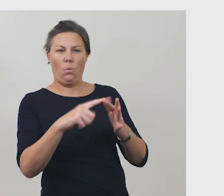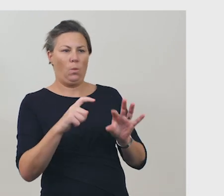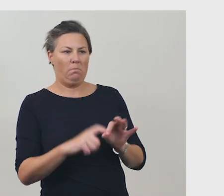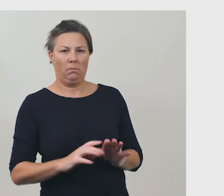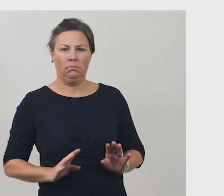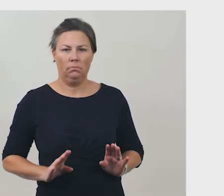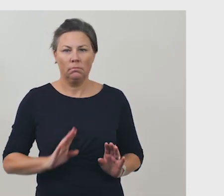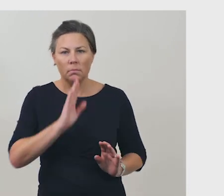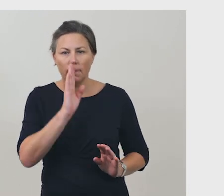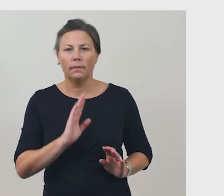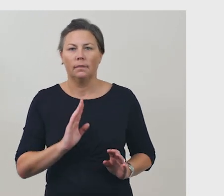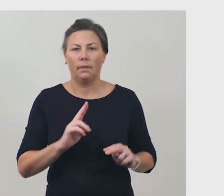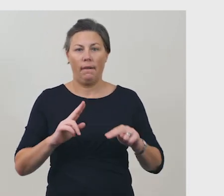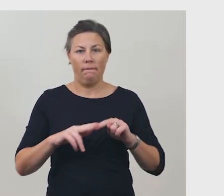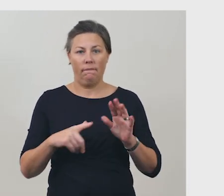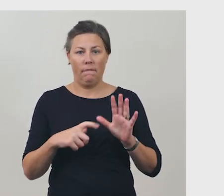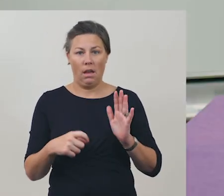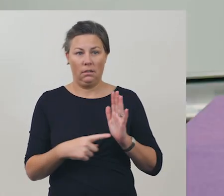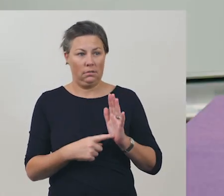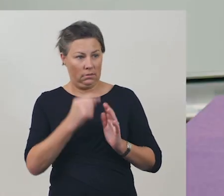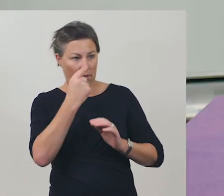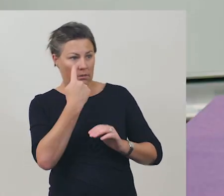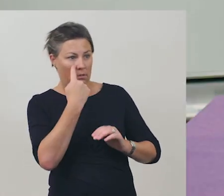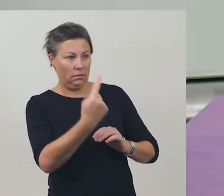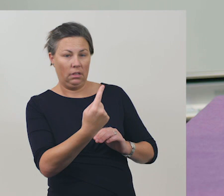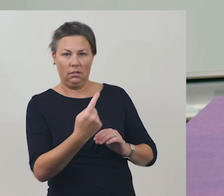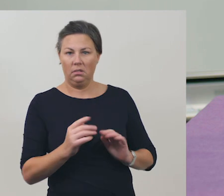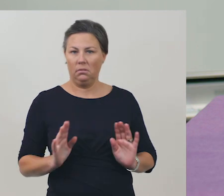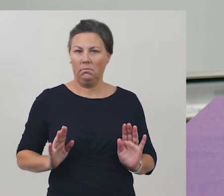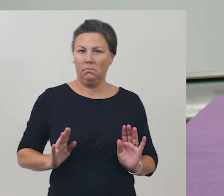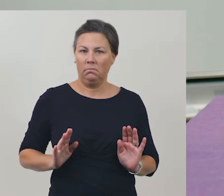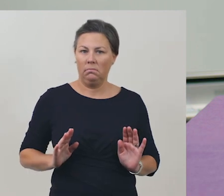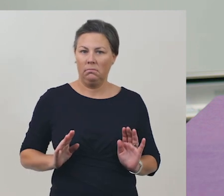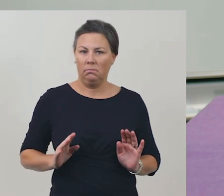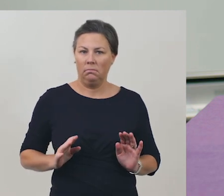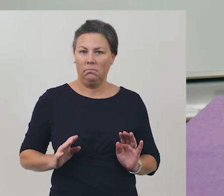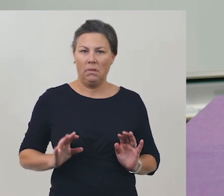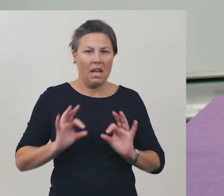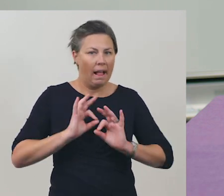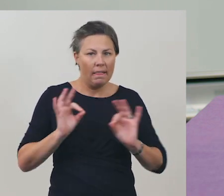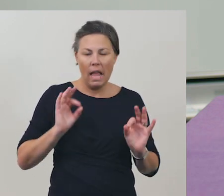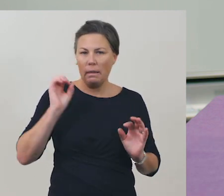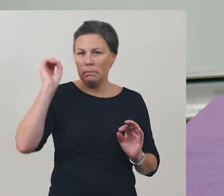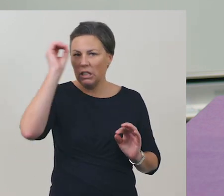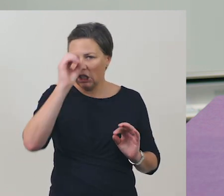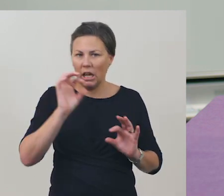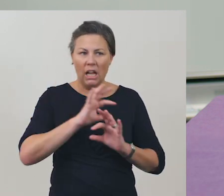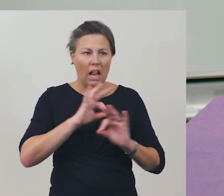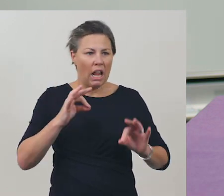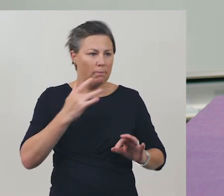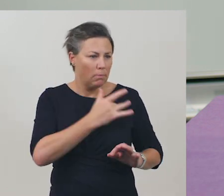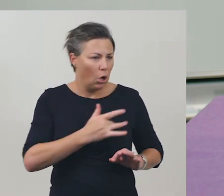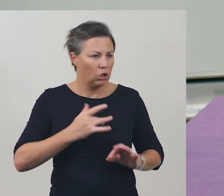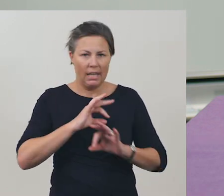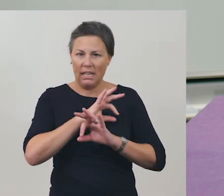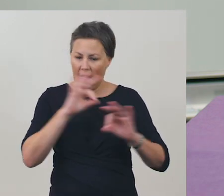proved that there is equipment in the playground. Objective language does not convey an opinion. It uses facts alone